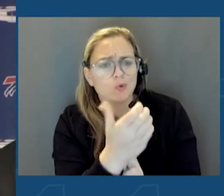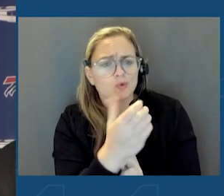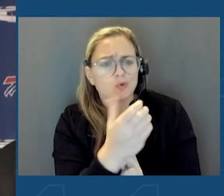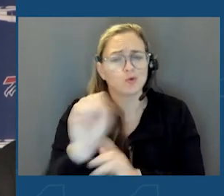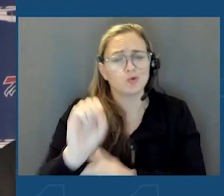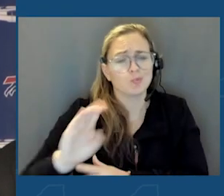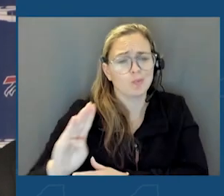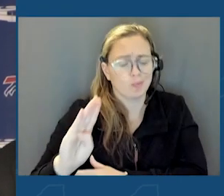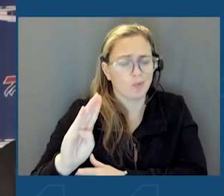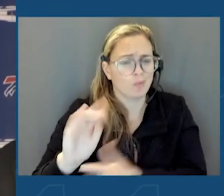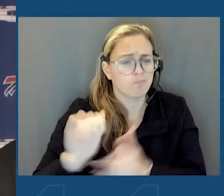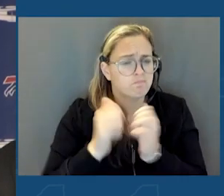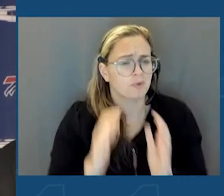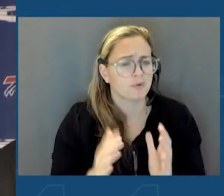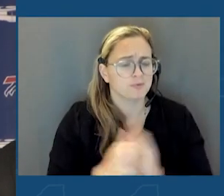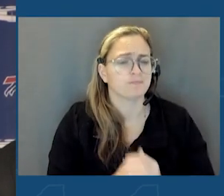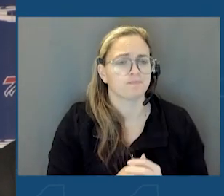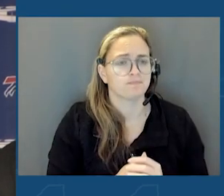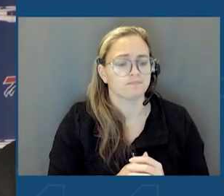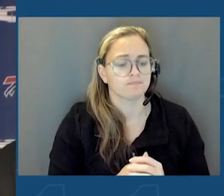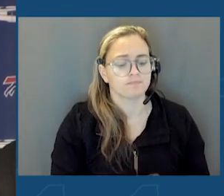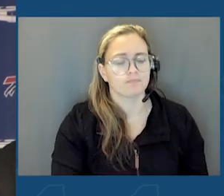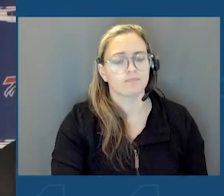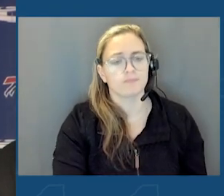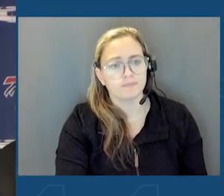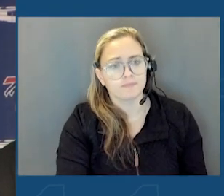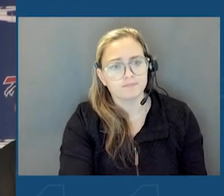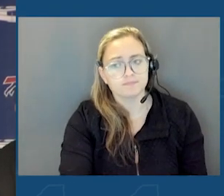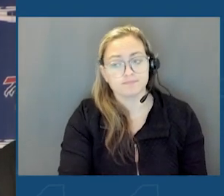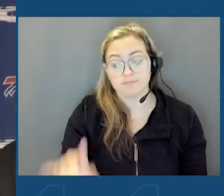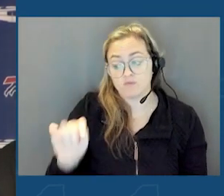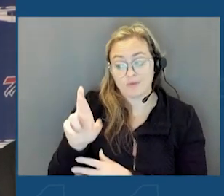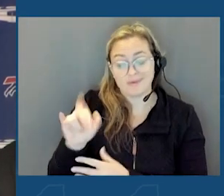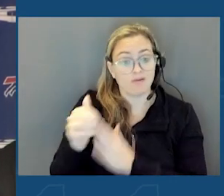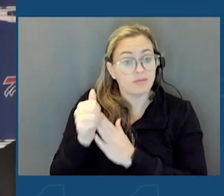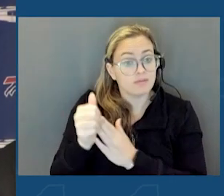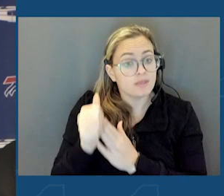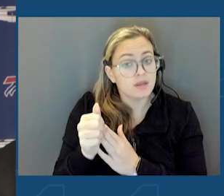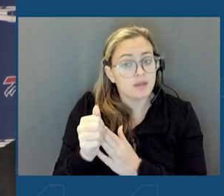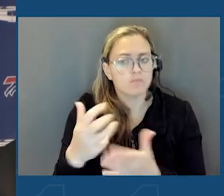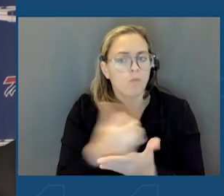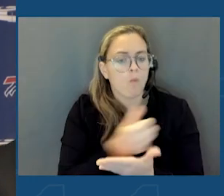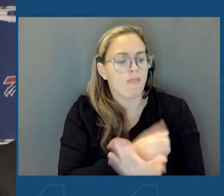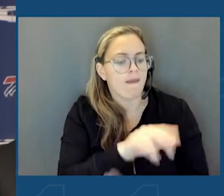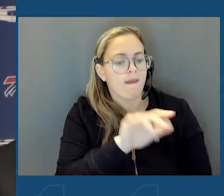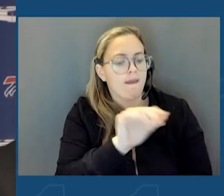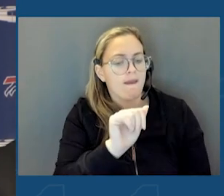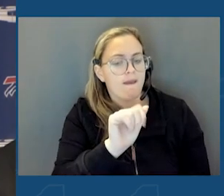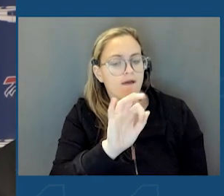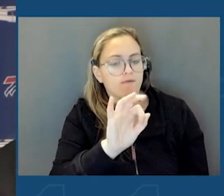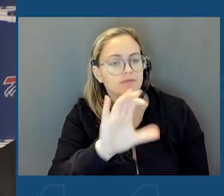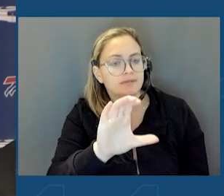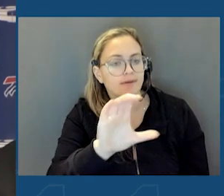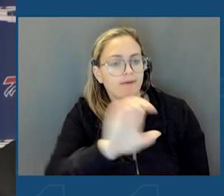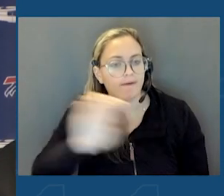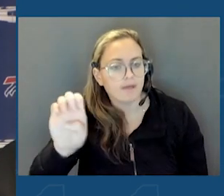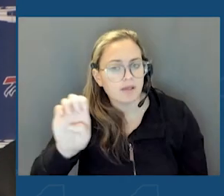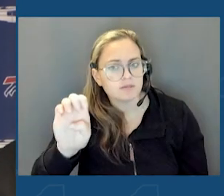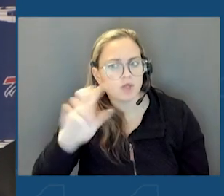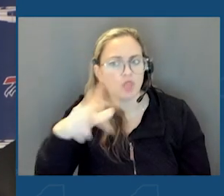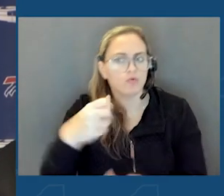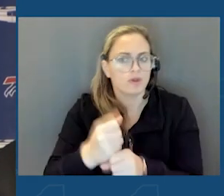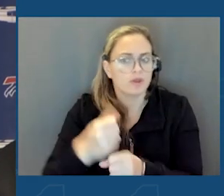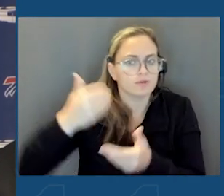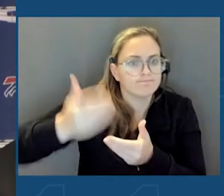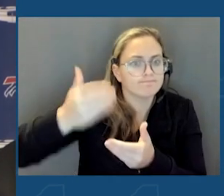contenders. Under the leadership of Terry, the Bills have won the AFC East 3 years in a row and have made it